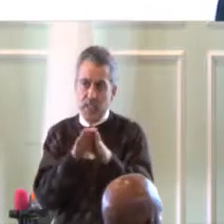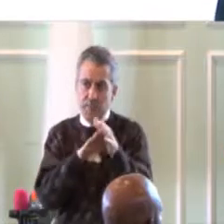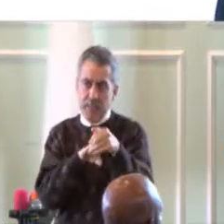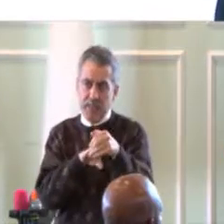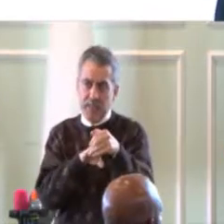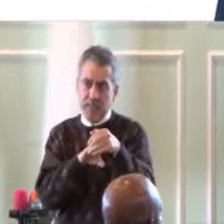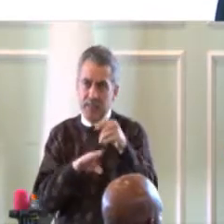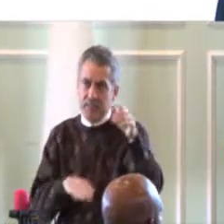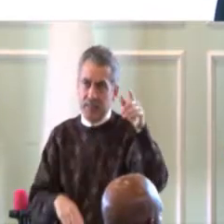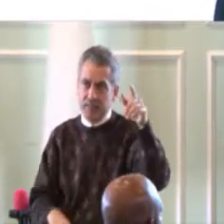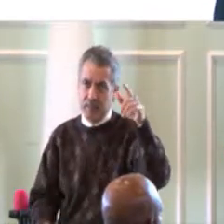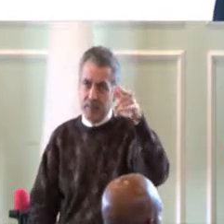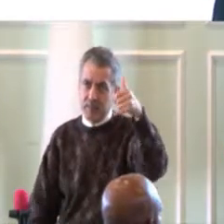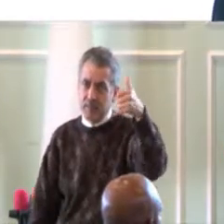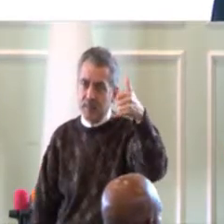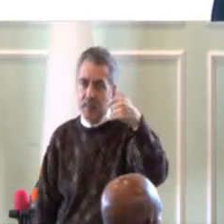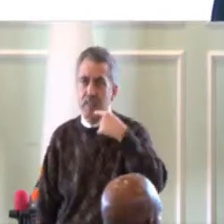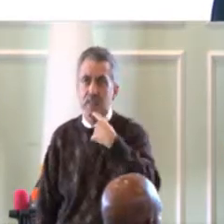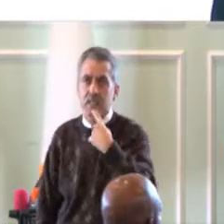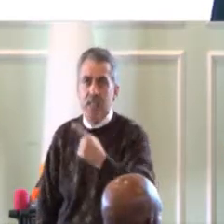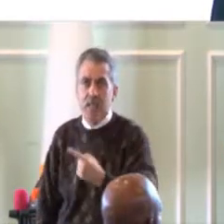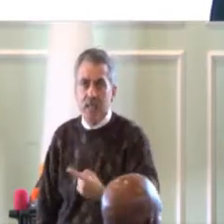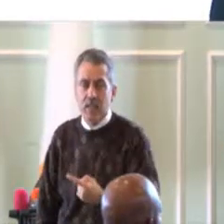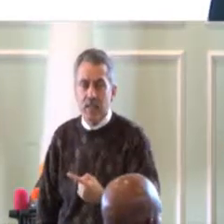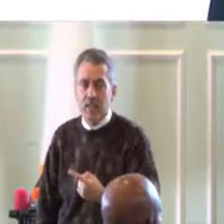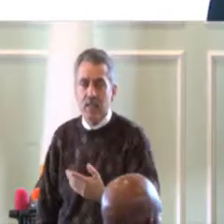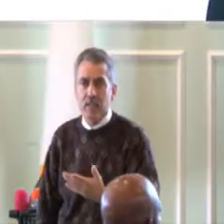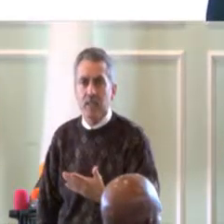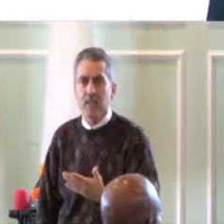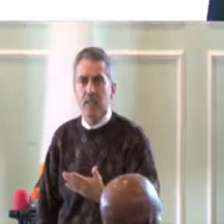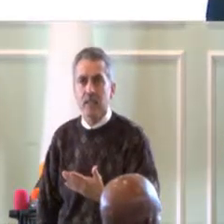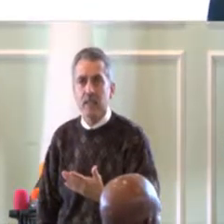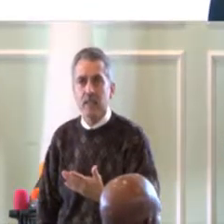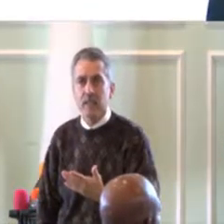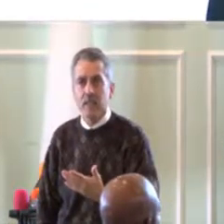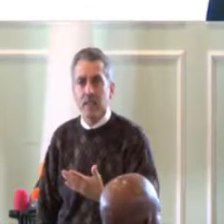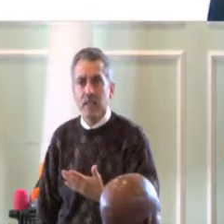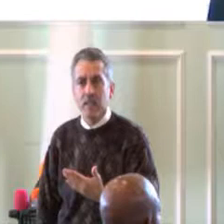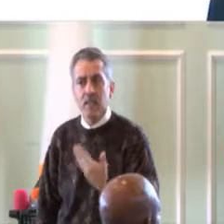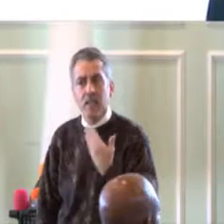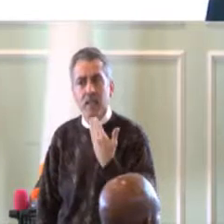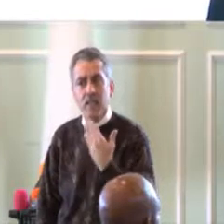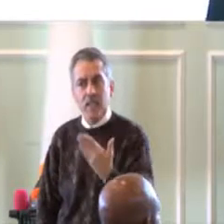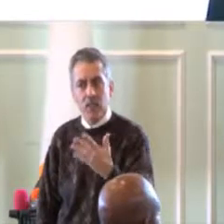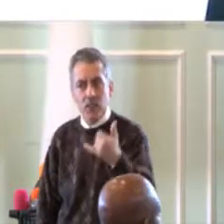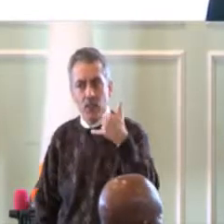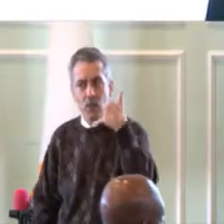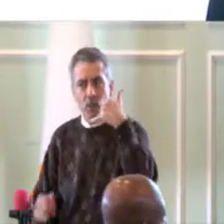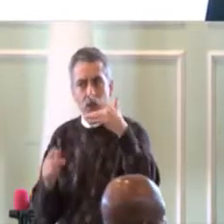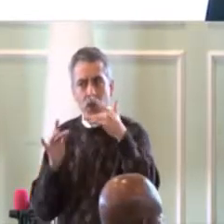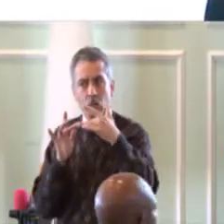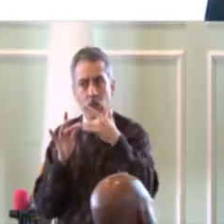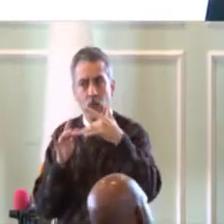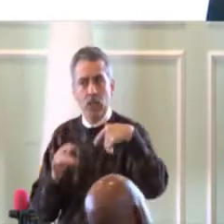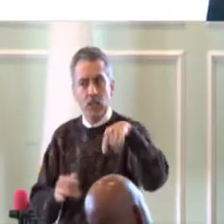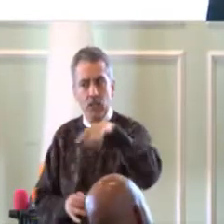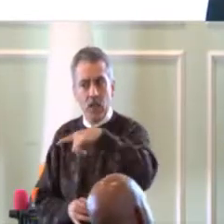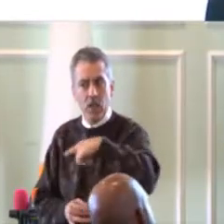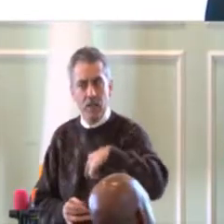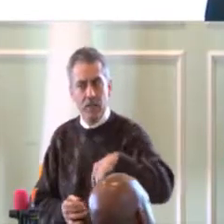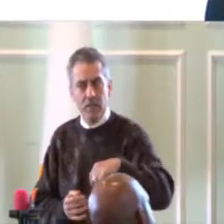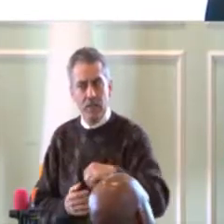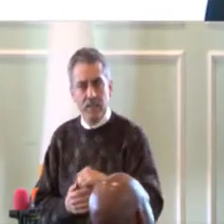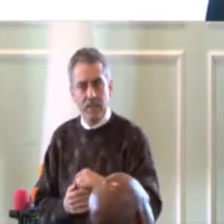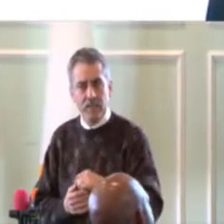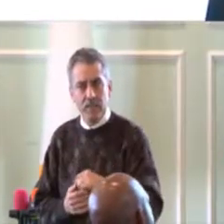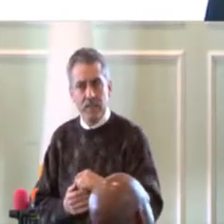call. And he said, hey, thanks for calling. I really didn't expect you to call.